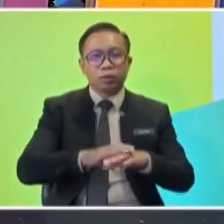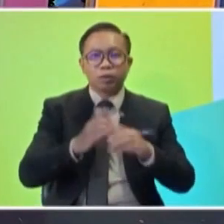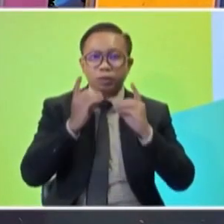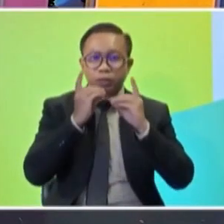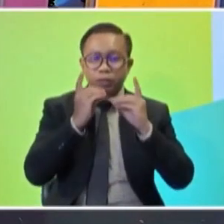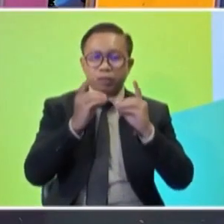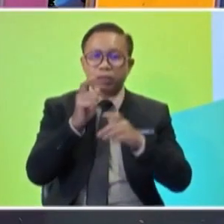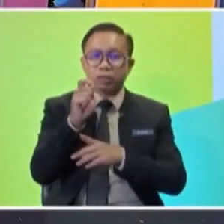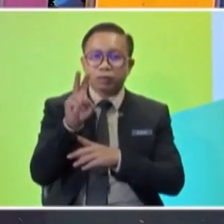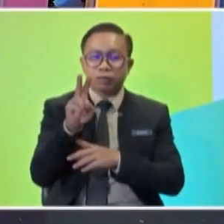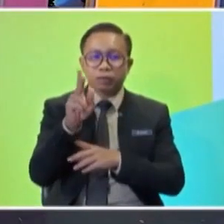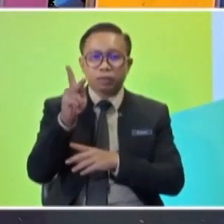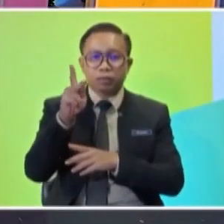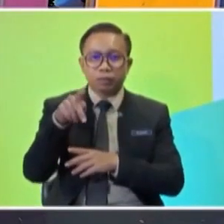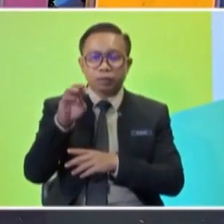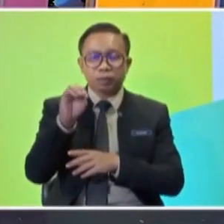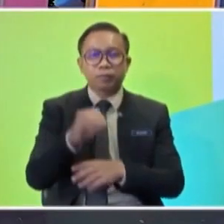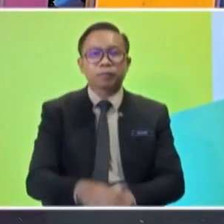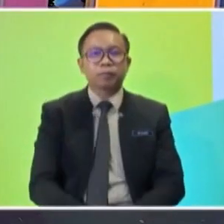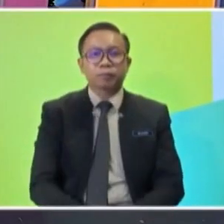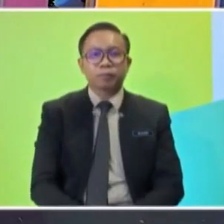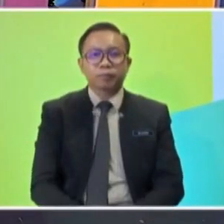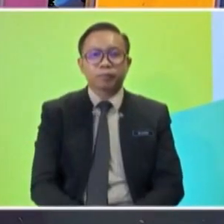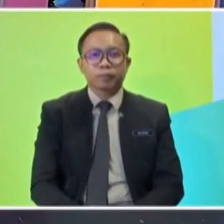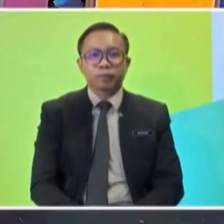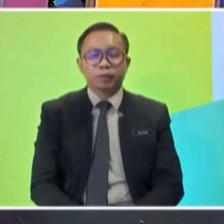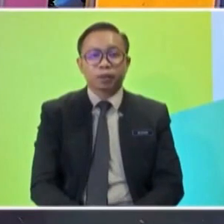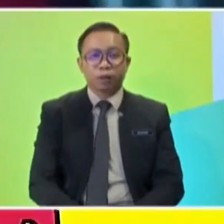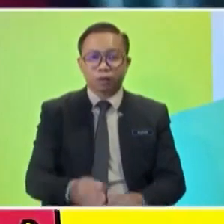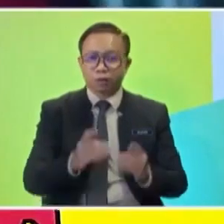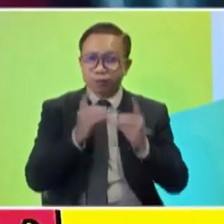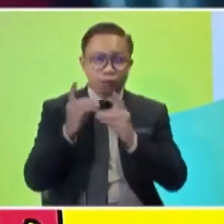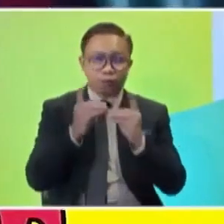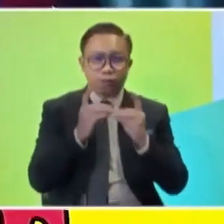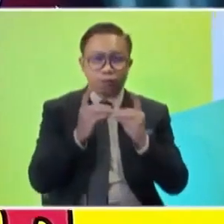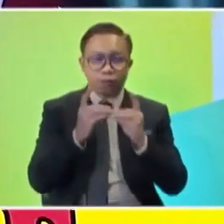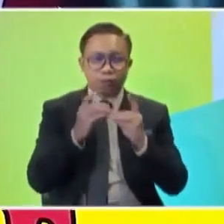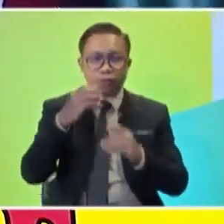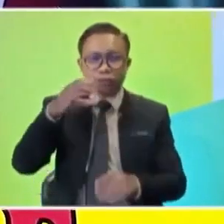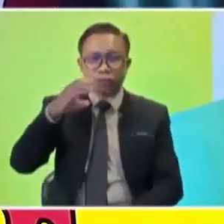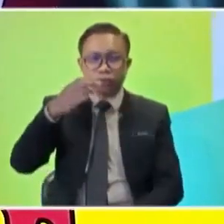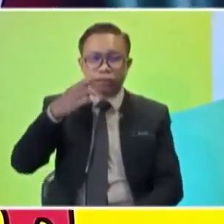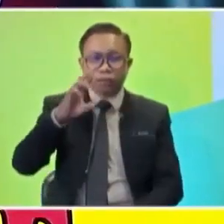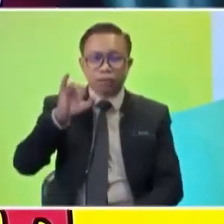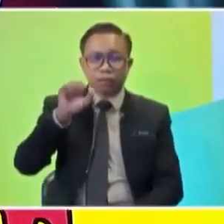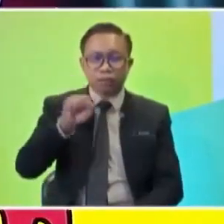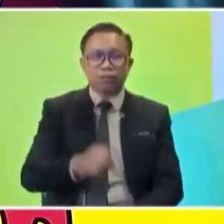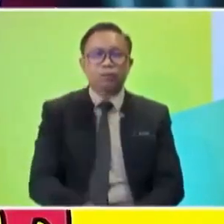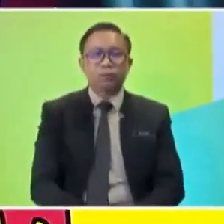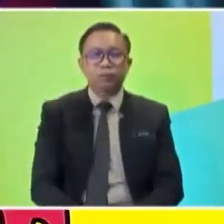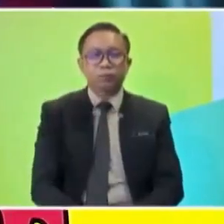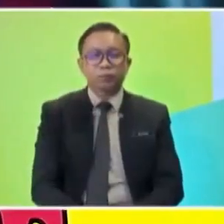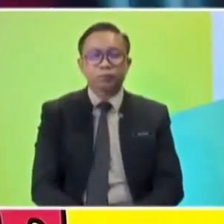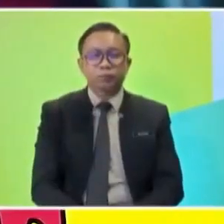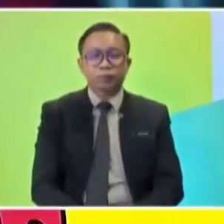TV KPM. Ah, Chris. Yeah. This month is your birthday, am I correct? How you know, sir? Yeah, I knew it. Oh my goodness.